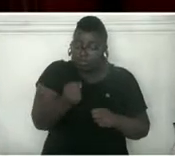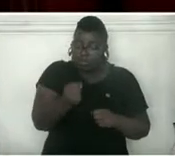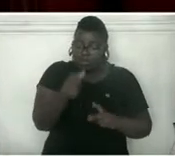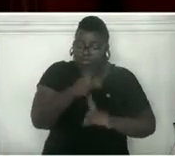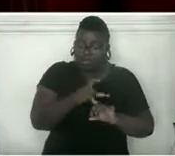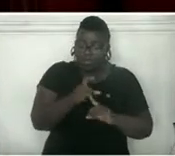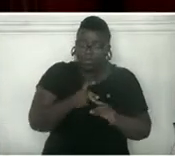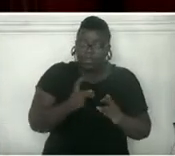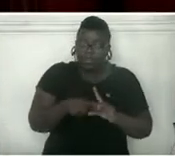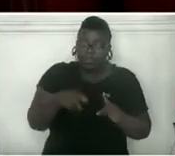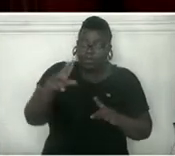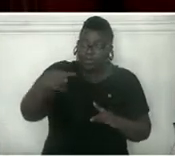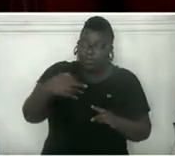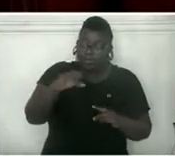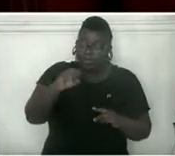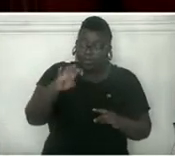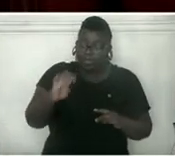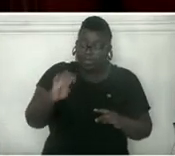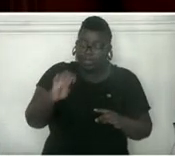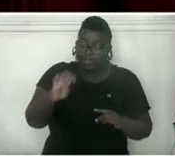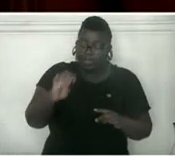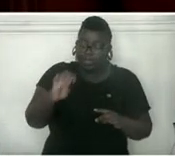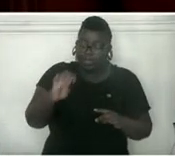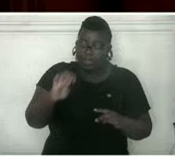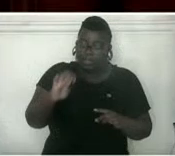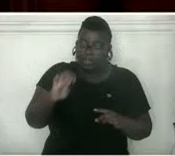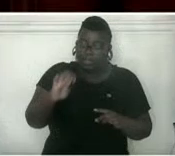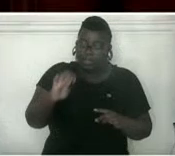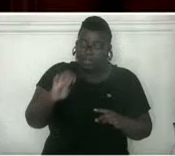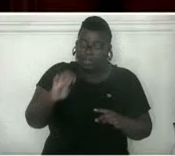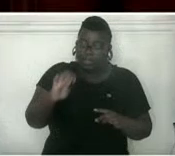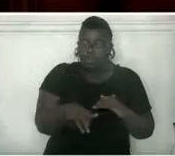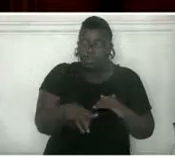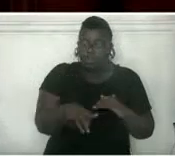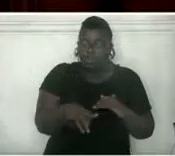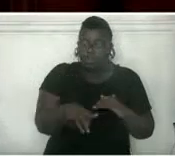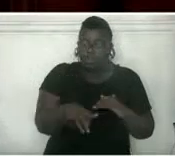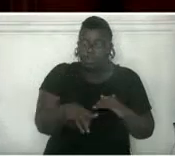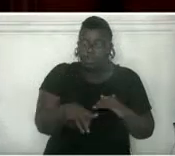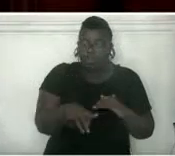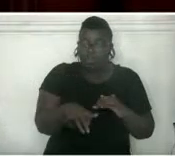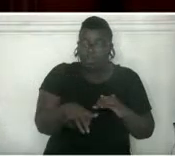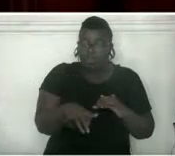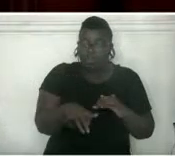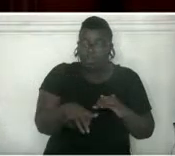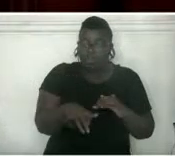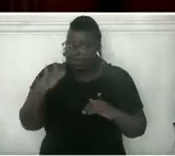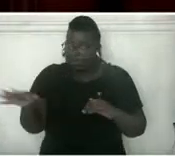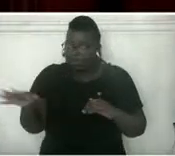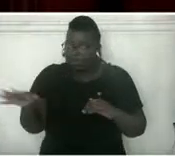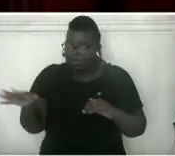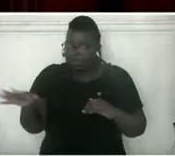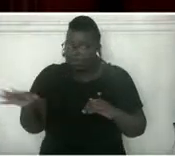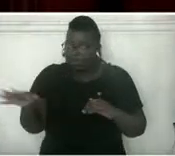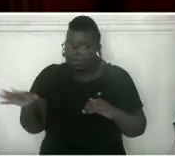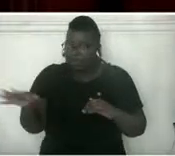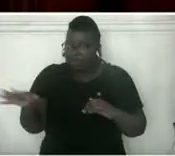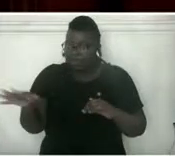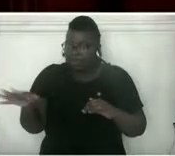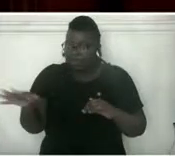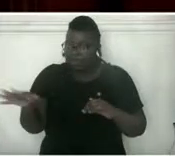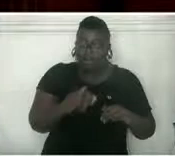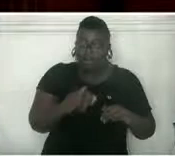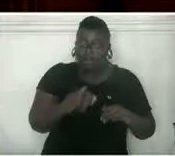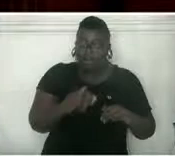for phase 1 of the 4.5 billion titanium dioxide plant.